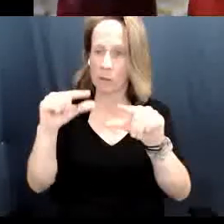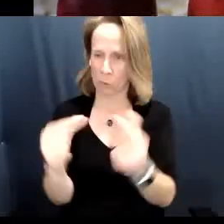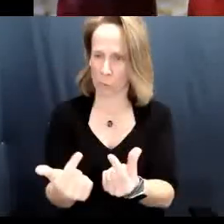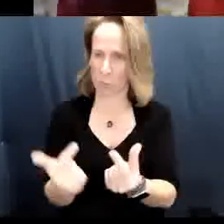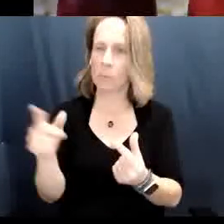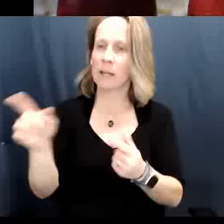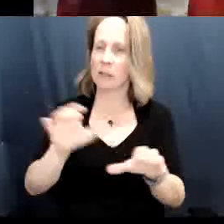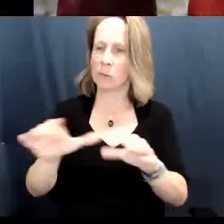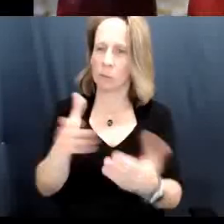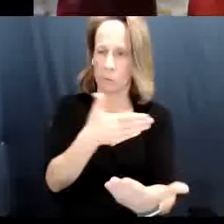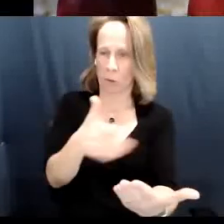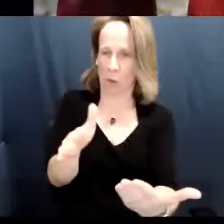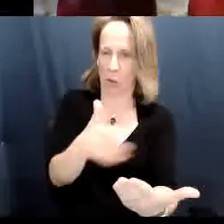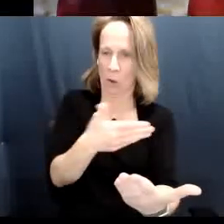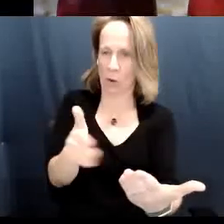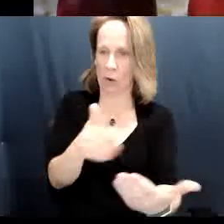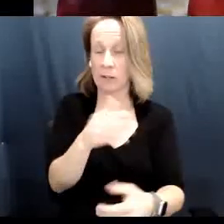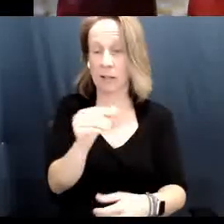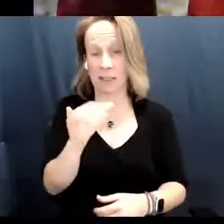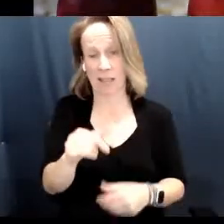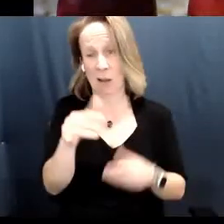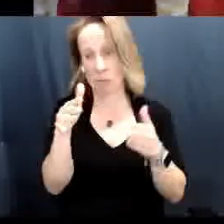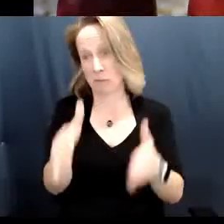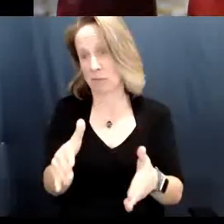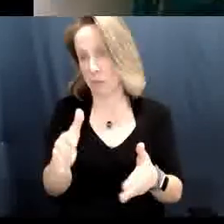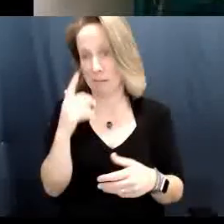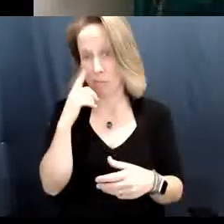that was a way to build those relationships.